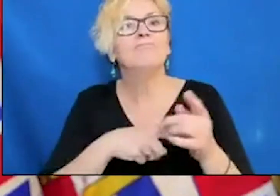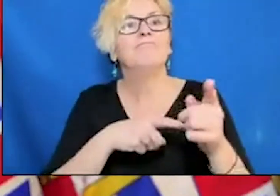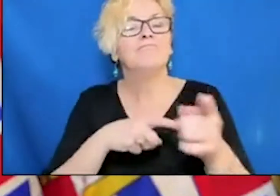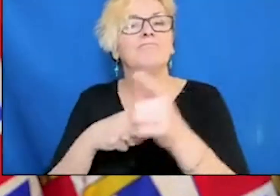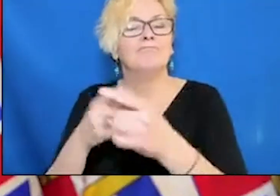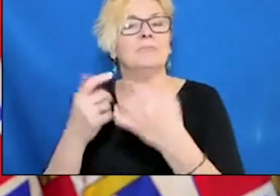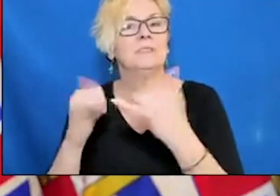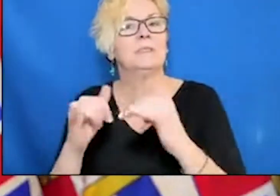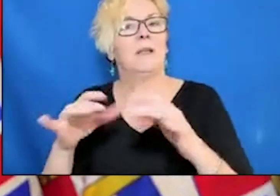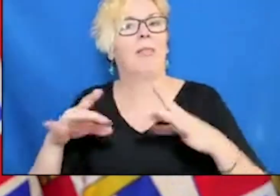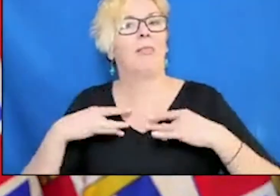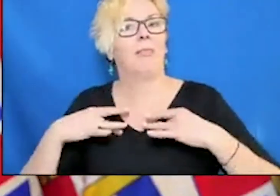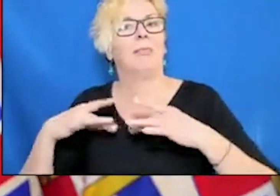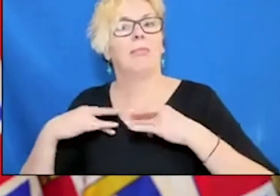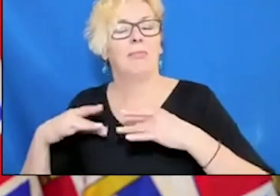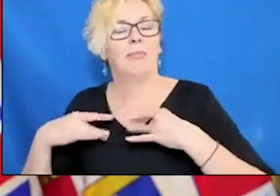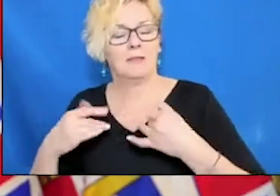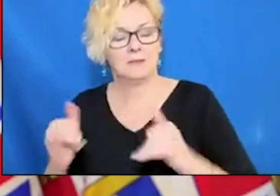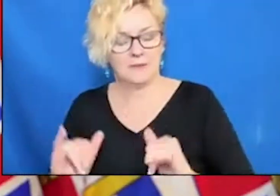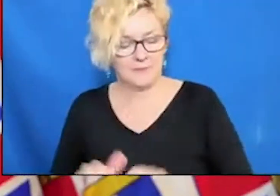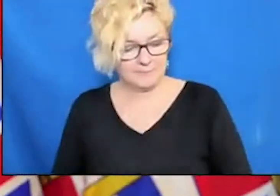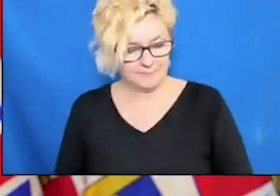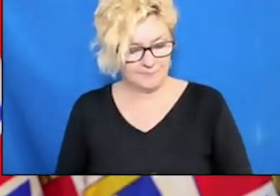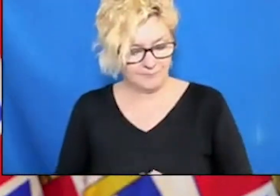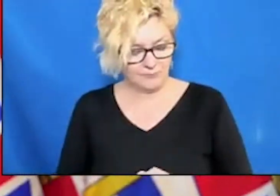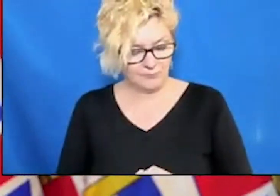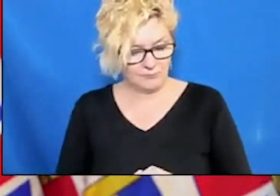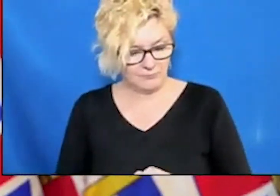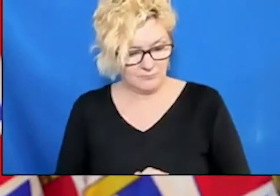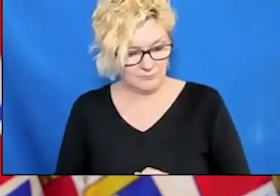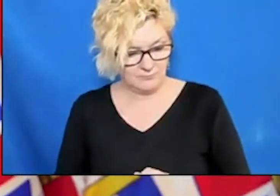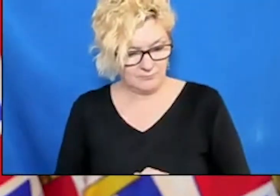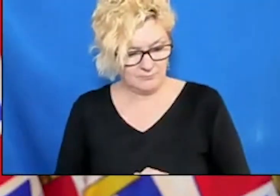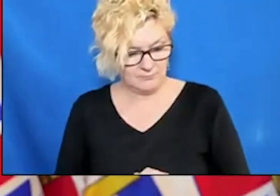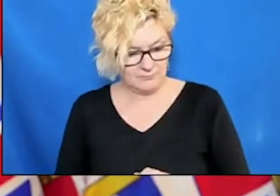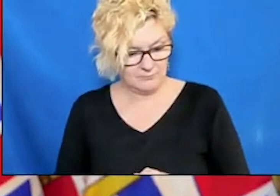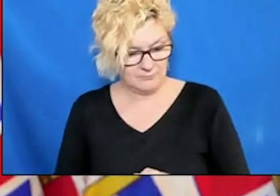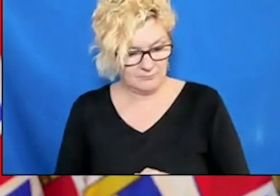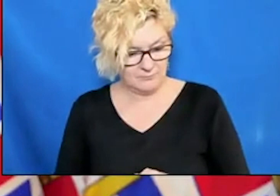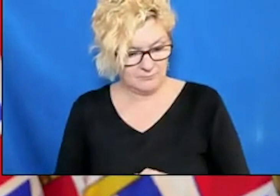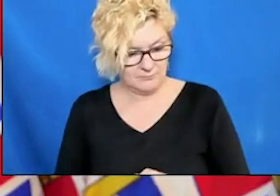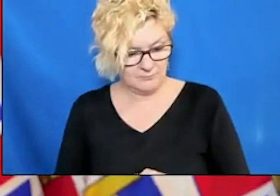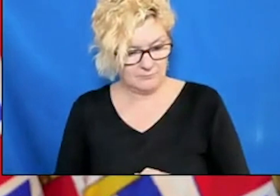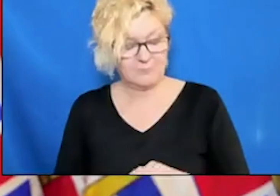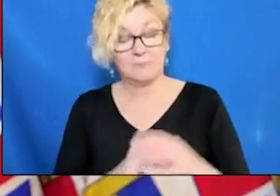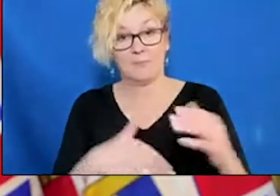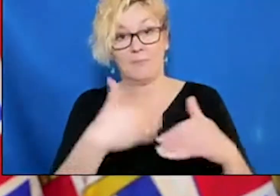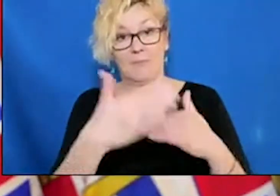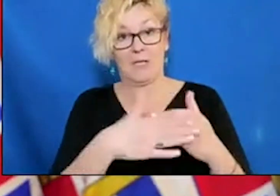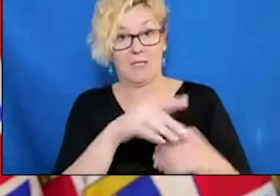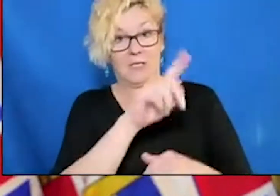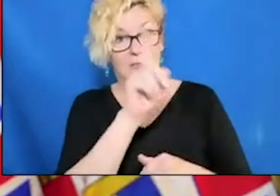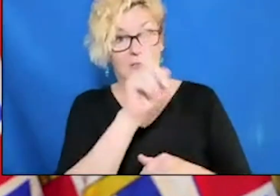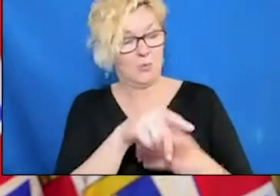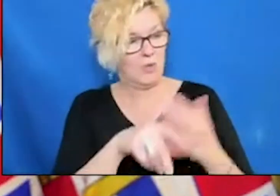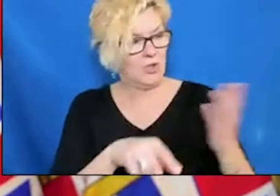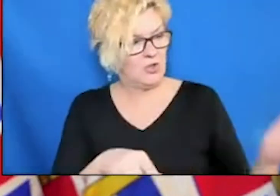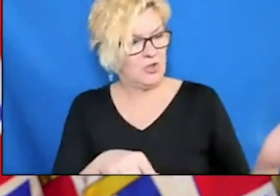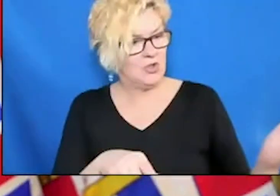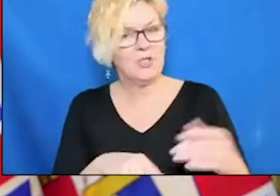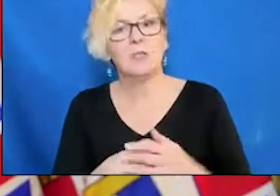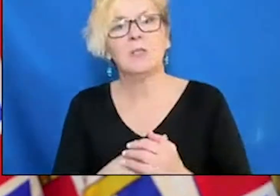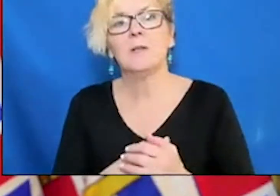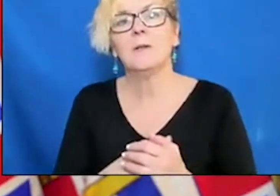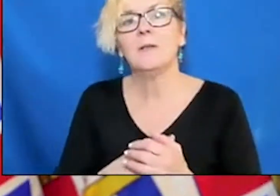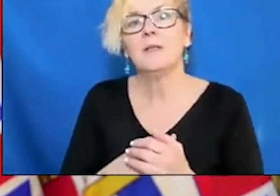As we watch the race between the vaccines and the variants of concern, which side is winning? A data scientist we spoke to says our